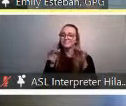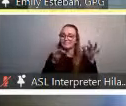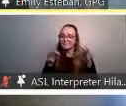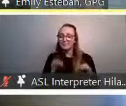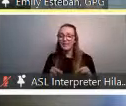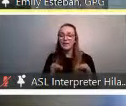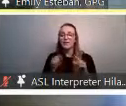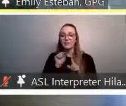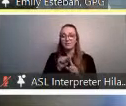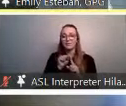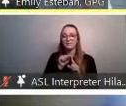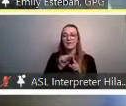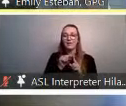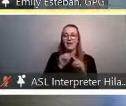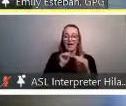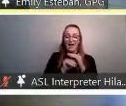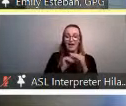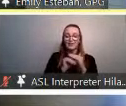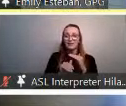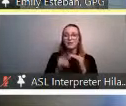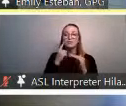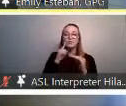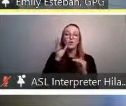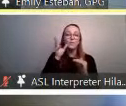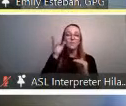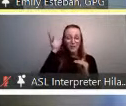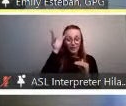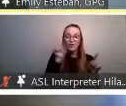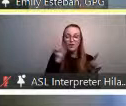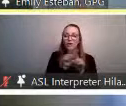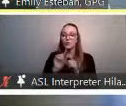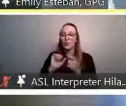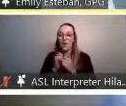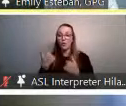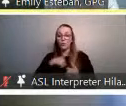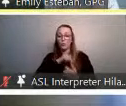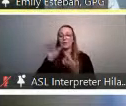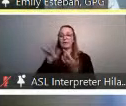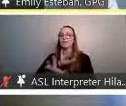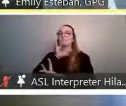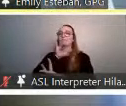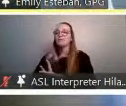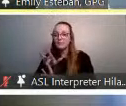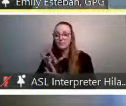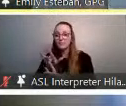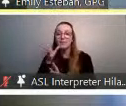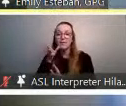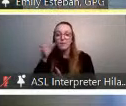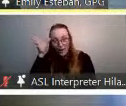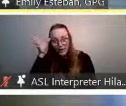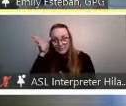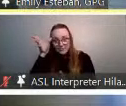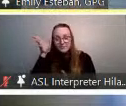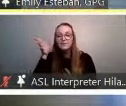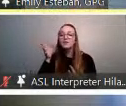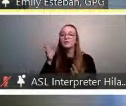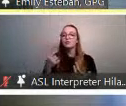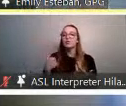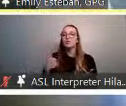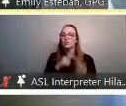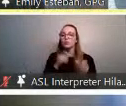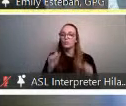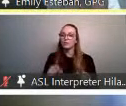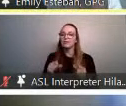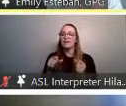kind of flipping that on its head and asking ourselves how we can begin to address these barriers in a way that makes the most sense for